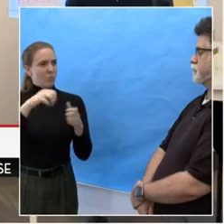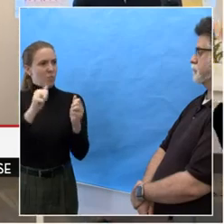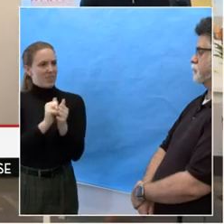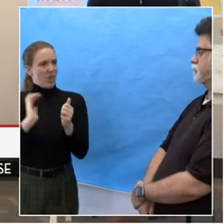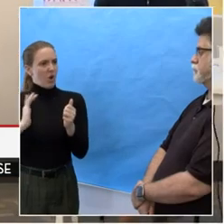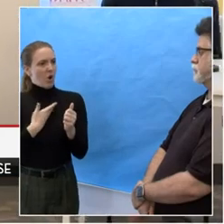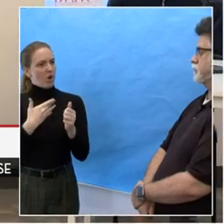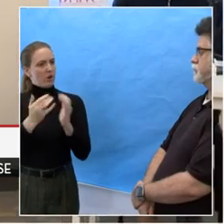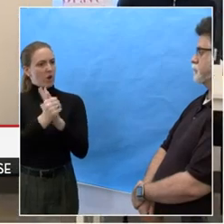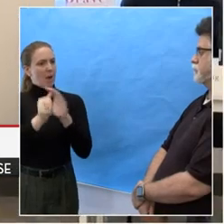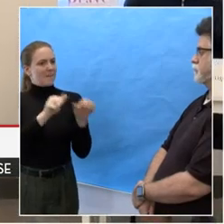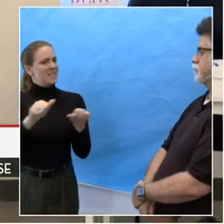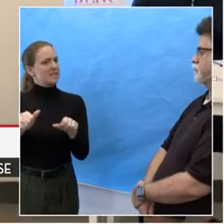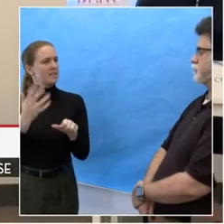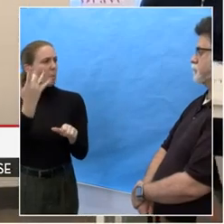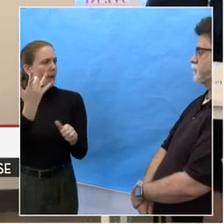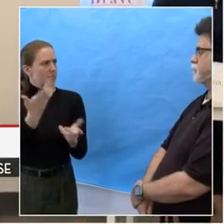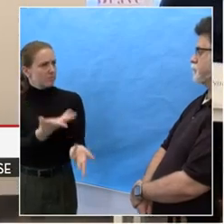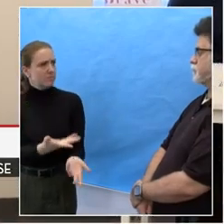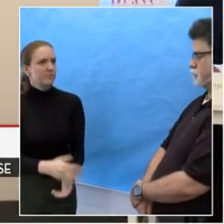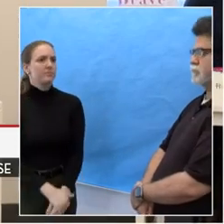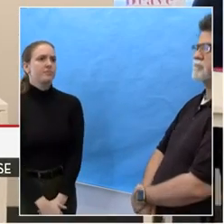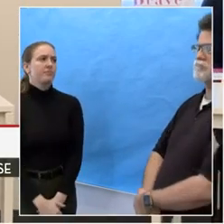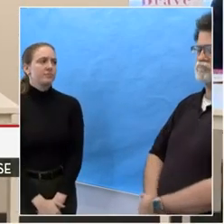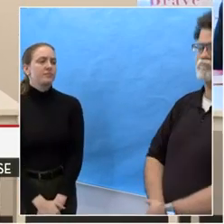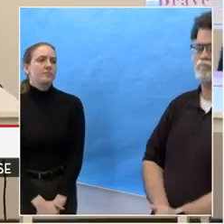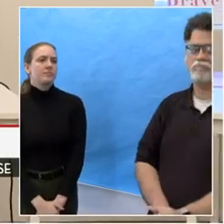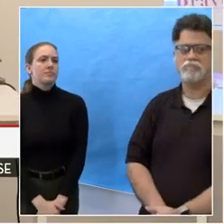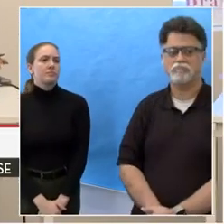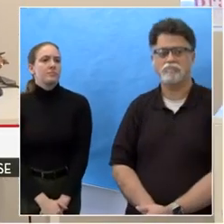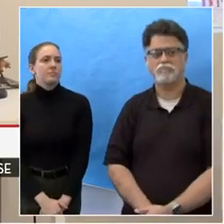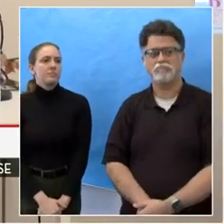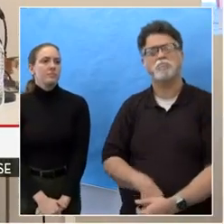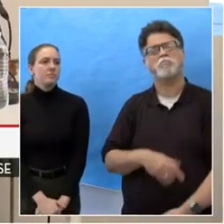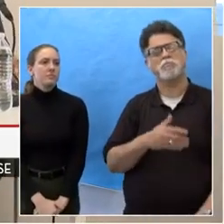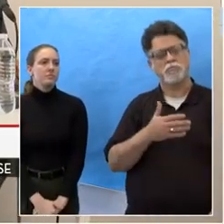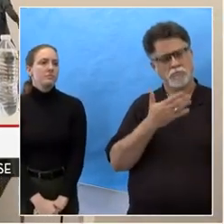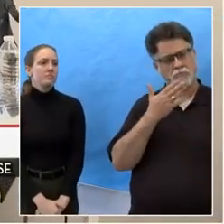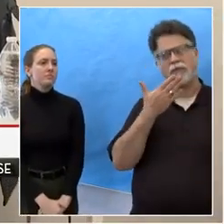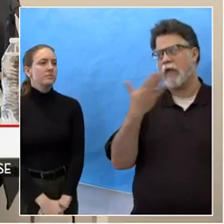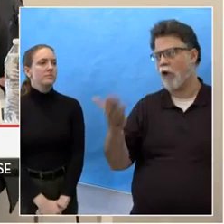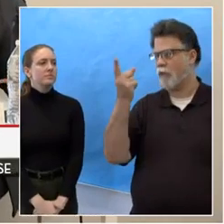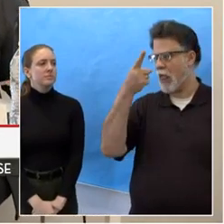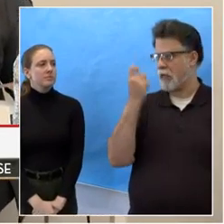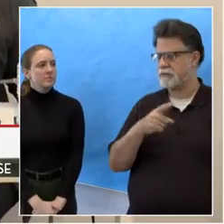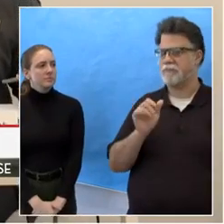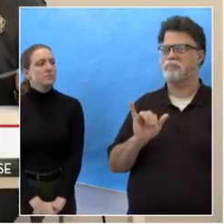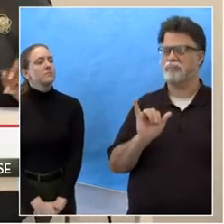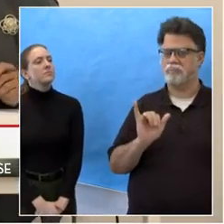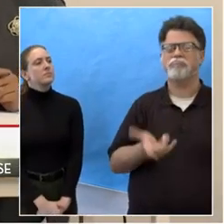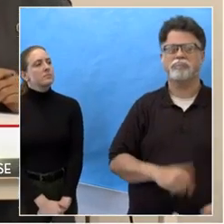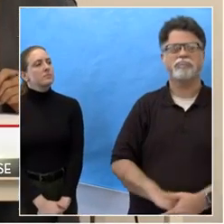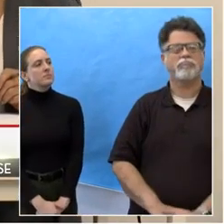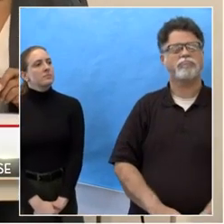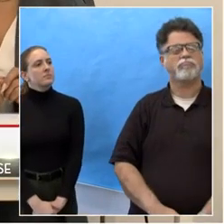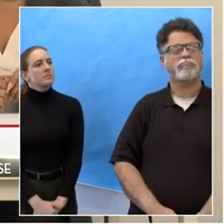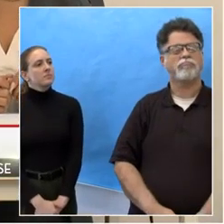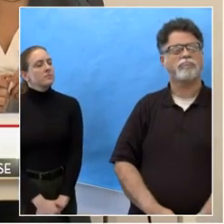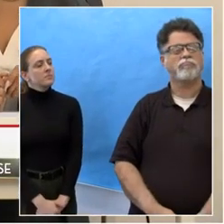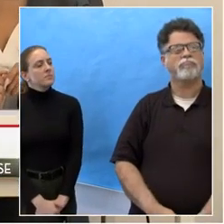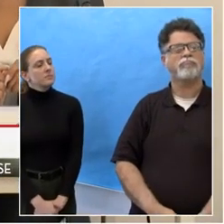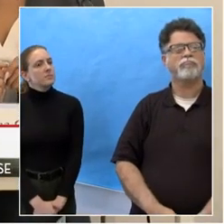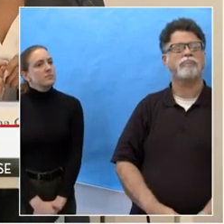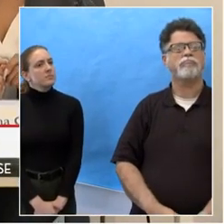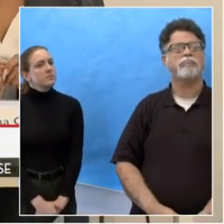was mentioned, in the previous Dream and Hope about the future, how important it is to have administrators